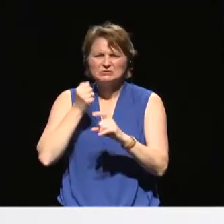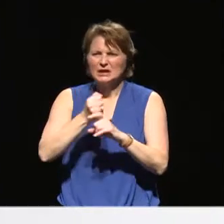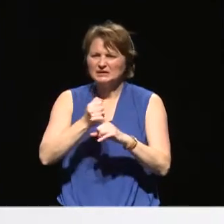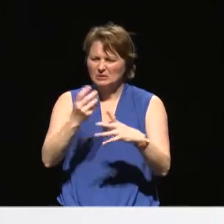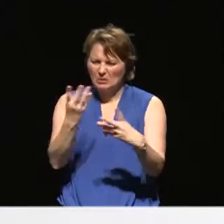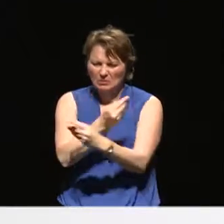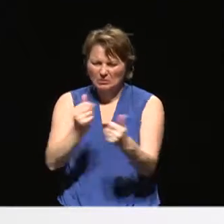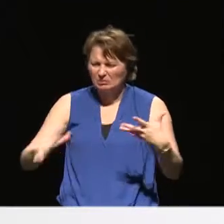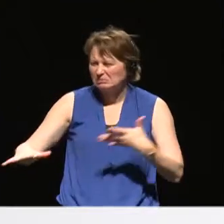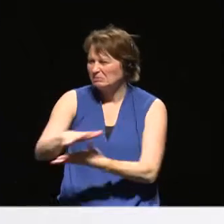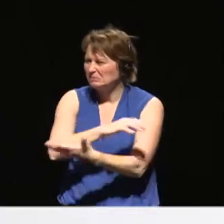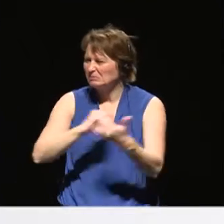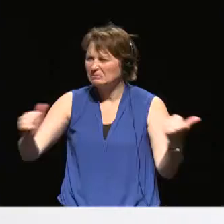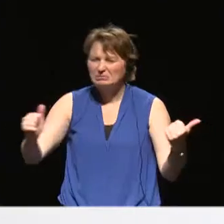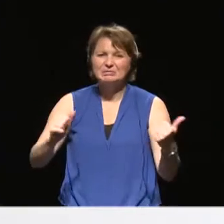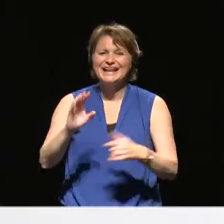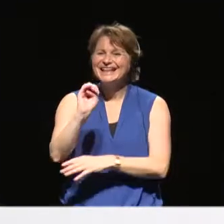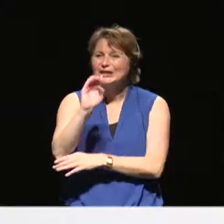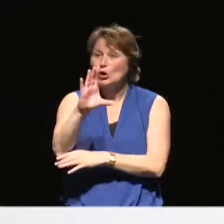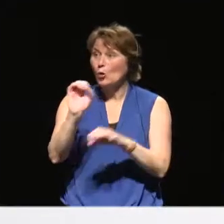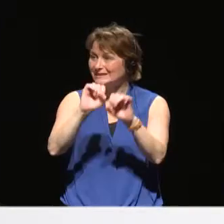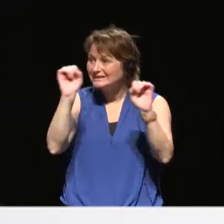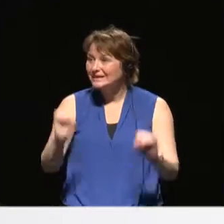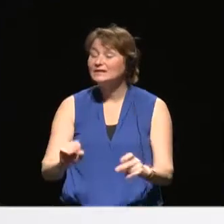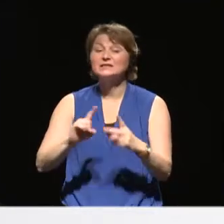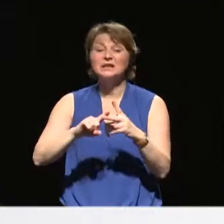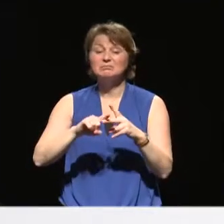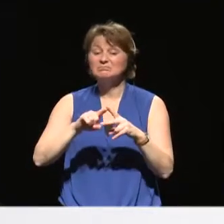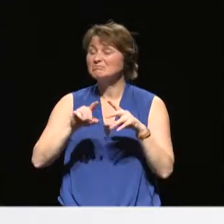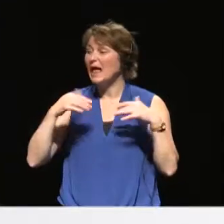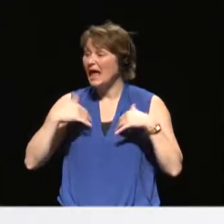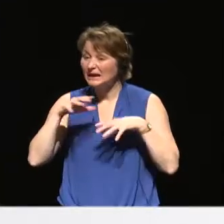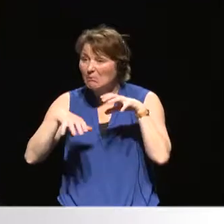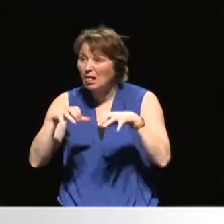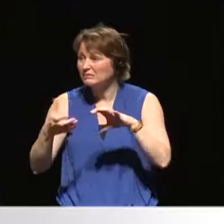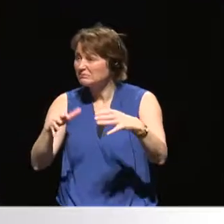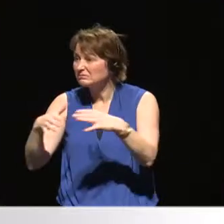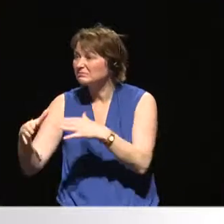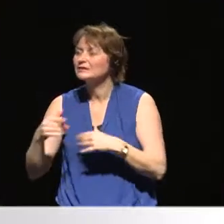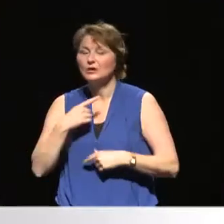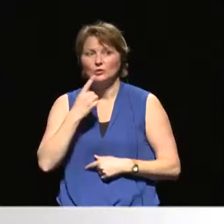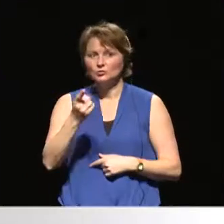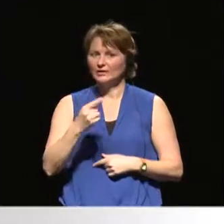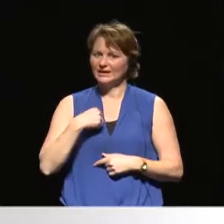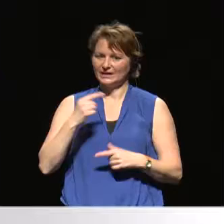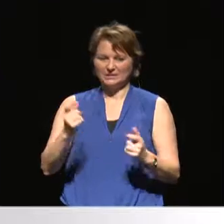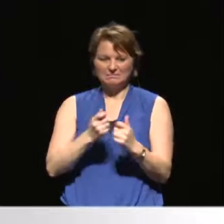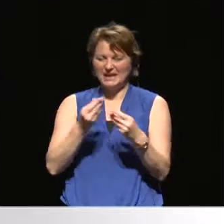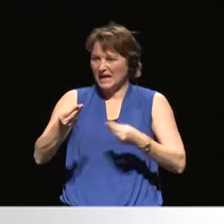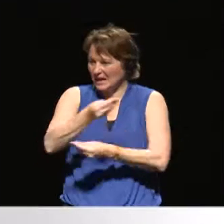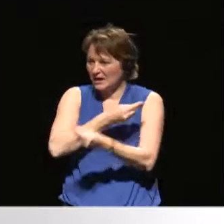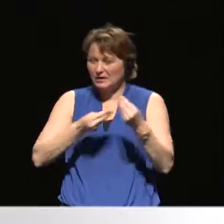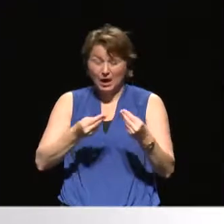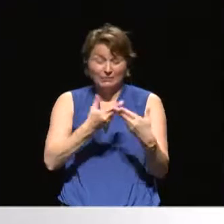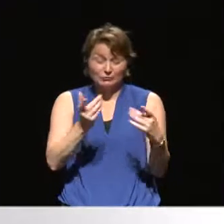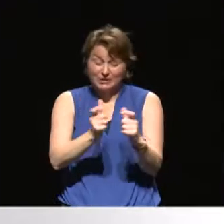countries, species survival. We are talking about an economic force of illegal use that is very much a massive